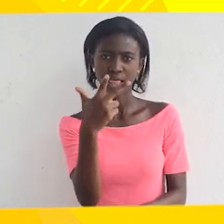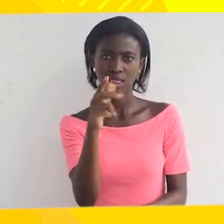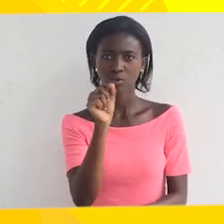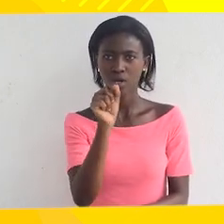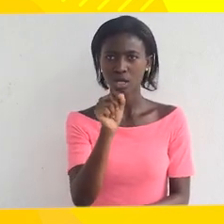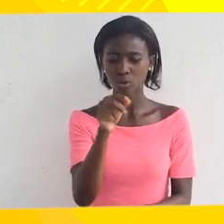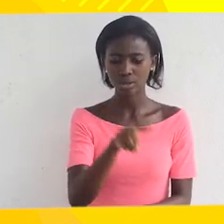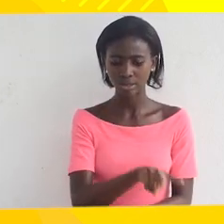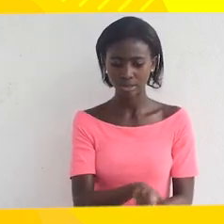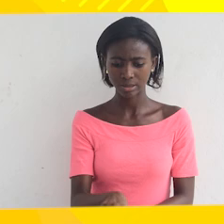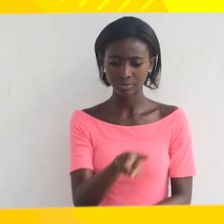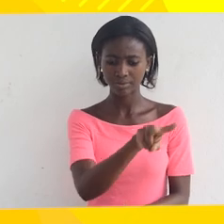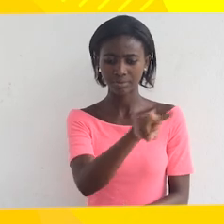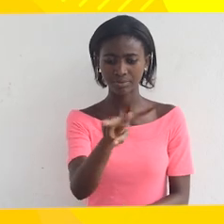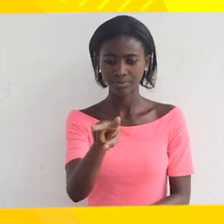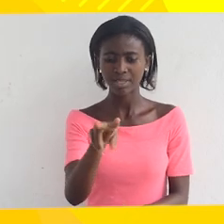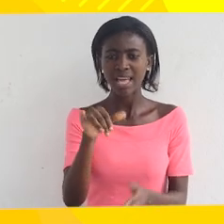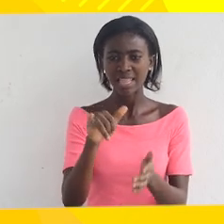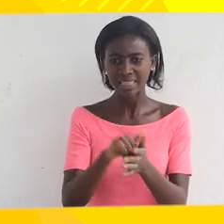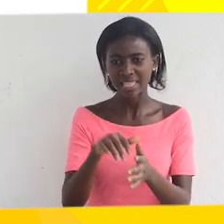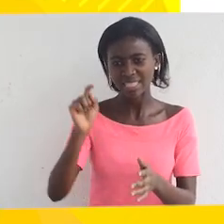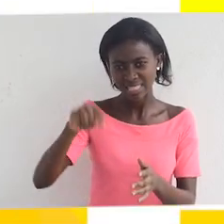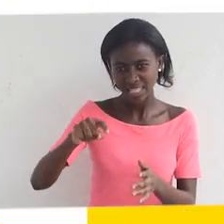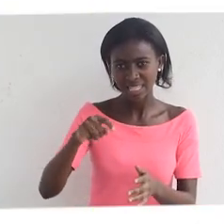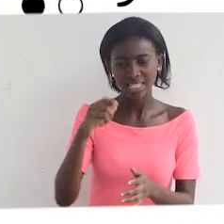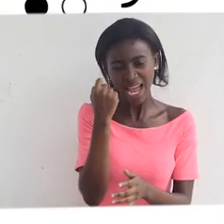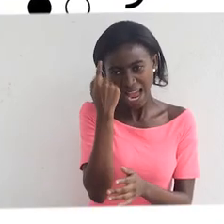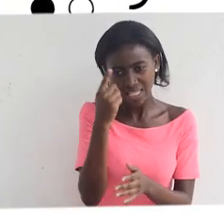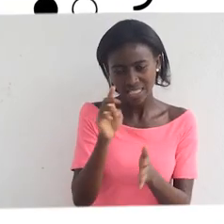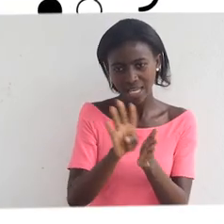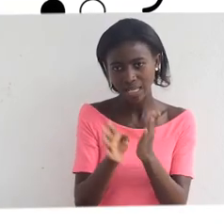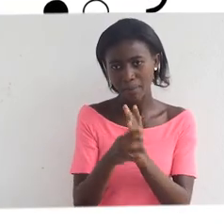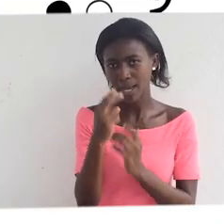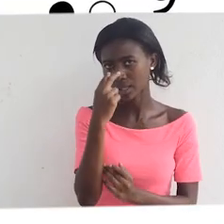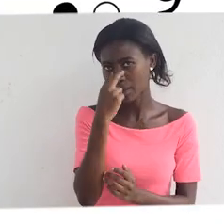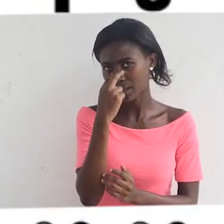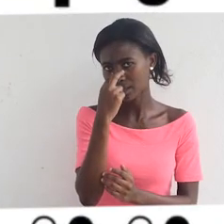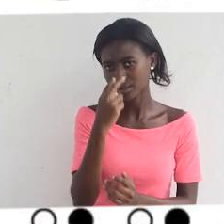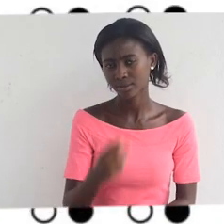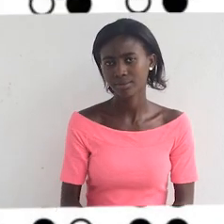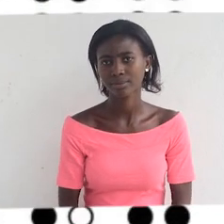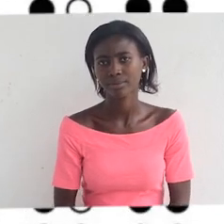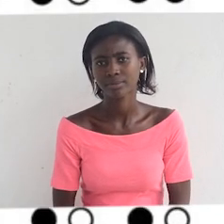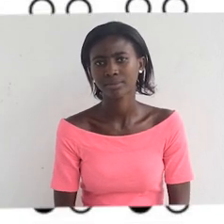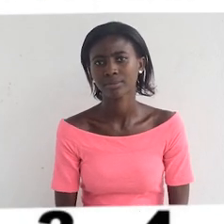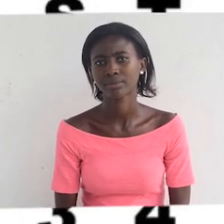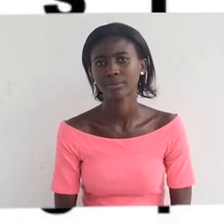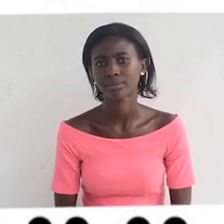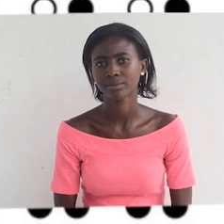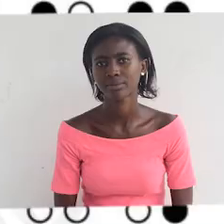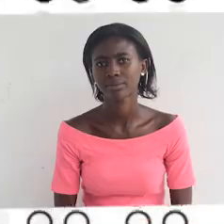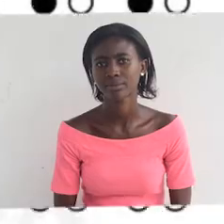vertical lines of 3 dots each that can be decoded by the blind.